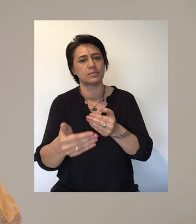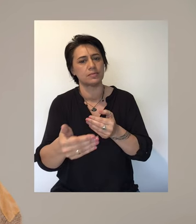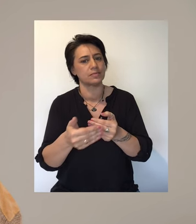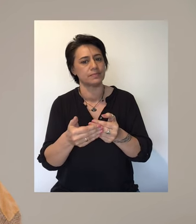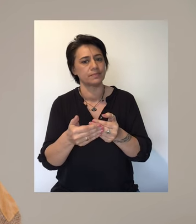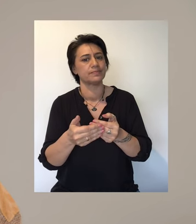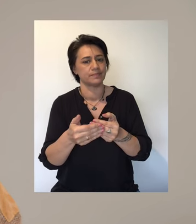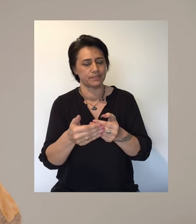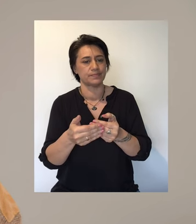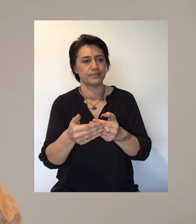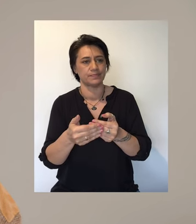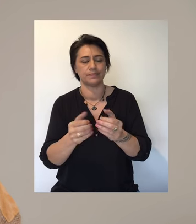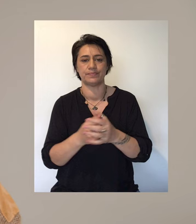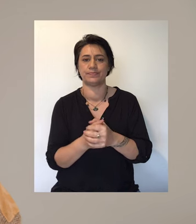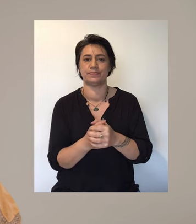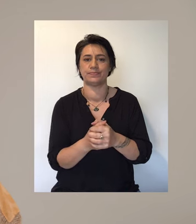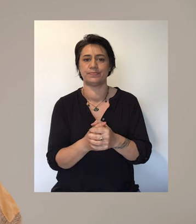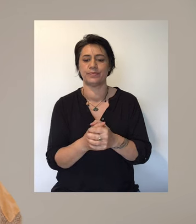seriousness of what is ahead.